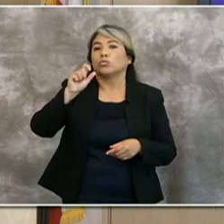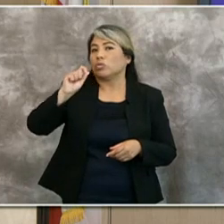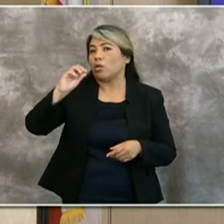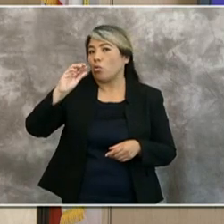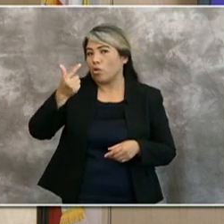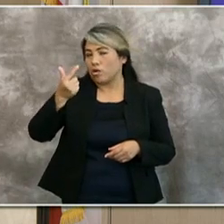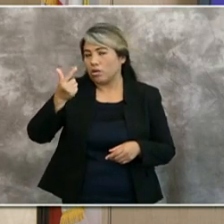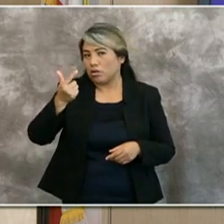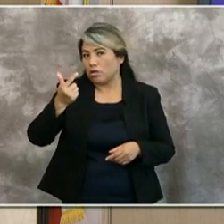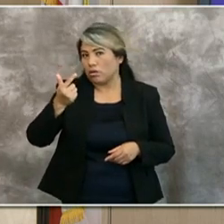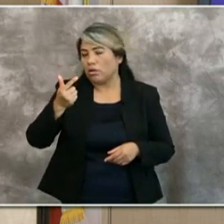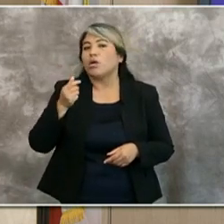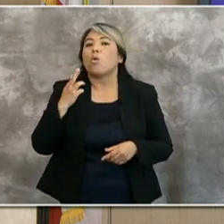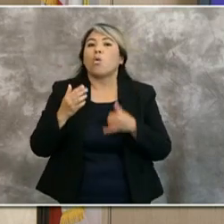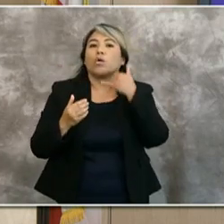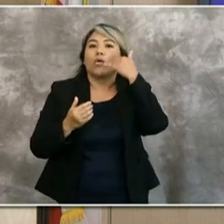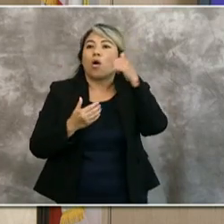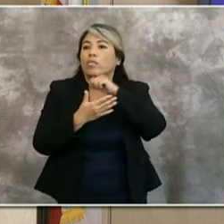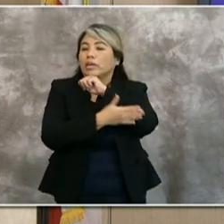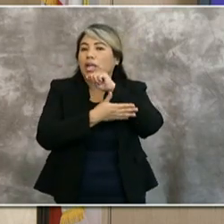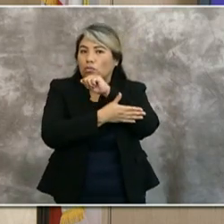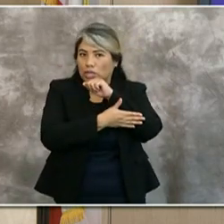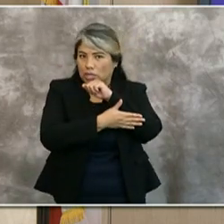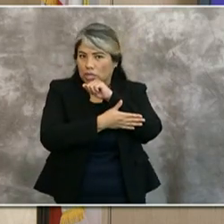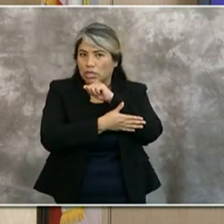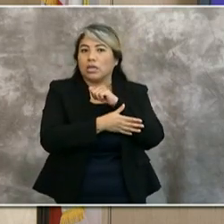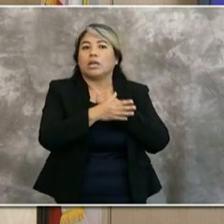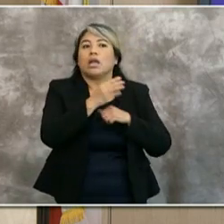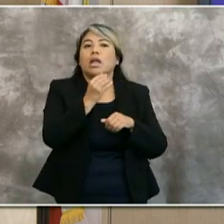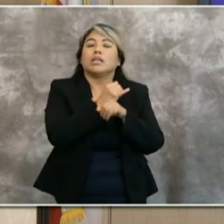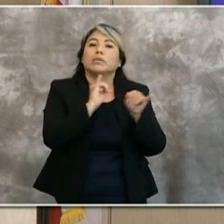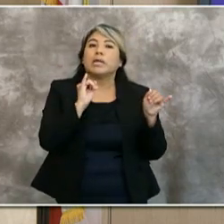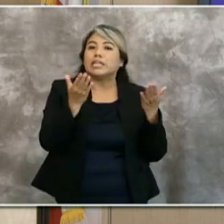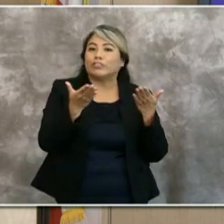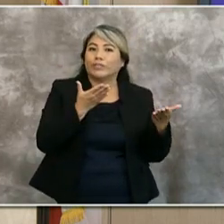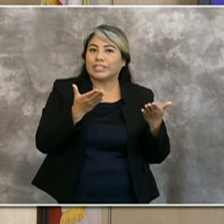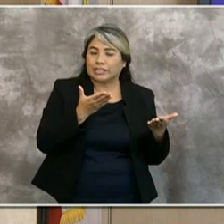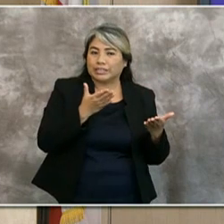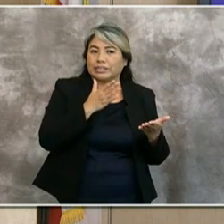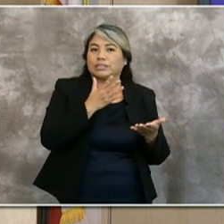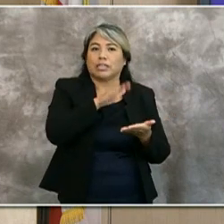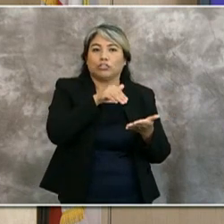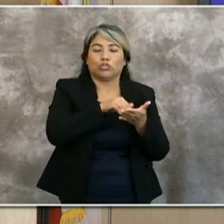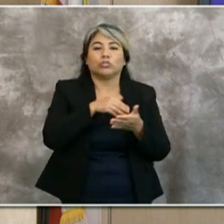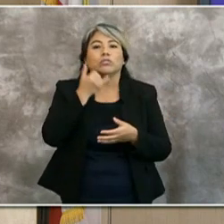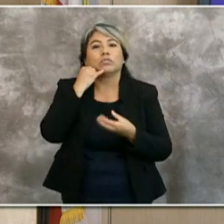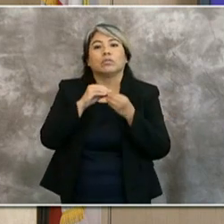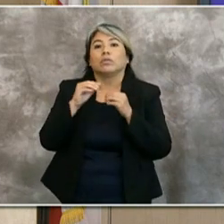coolzones.org or call the County Aging and Independent Services Center at